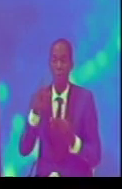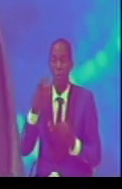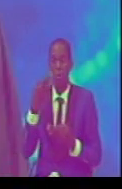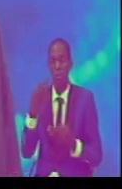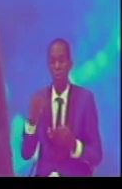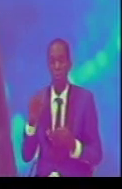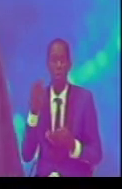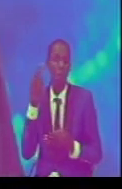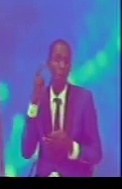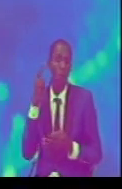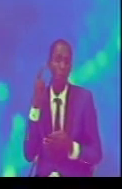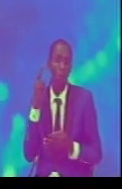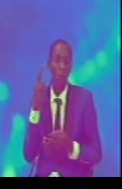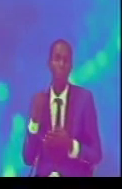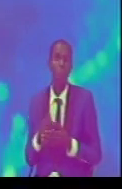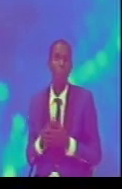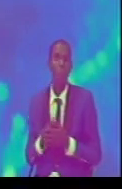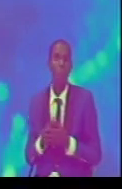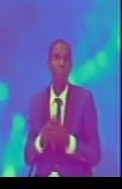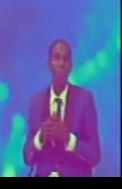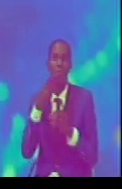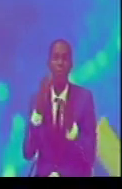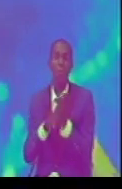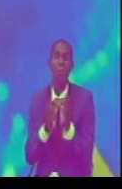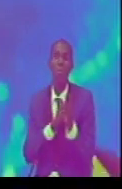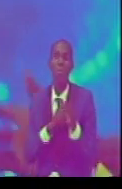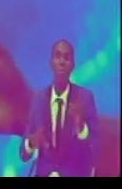There is this of my uncle that is wicked.